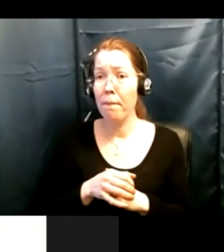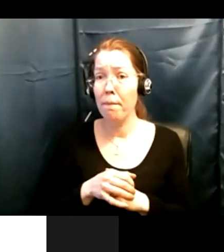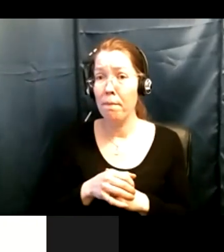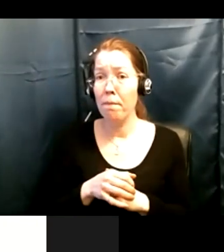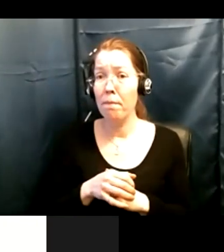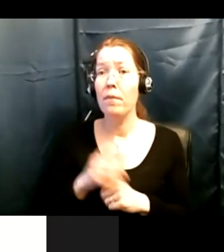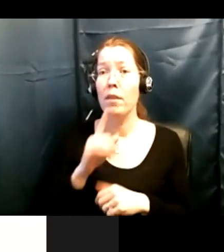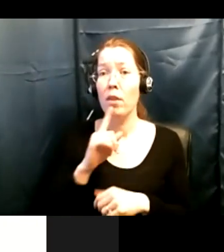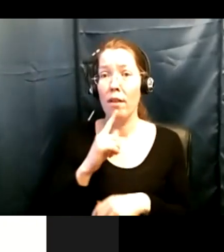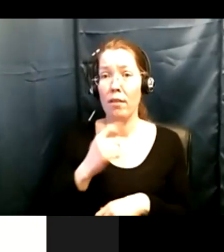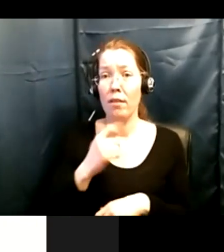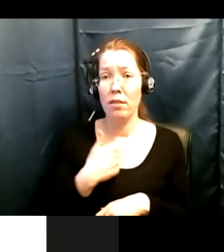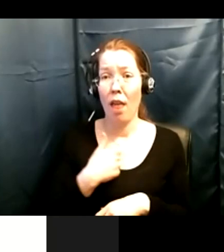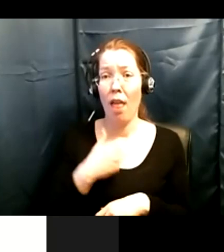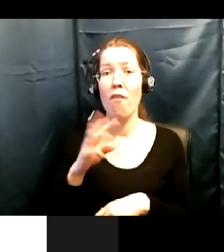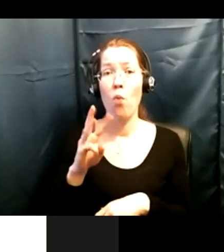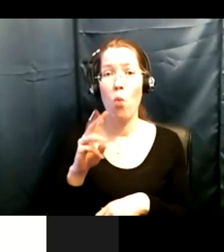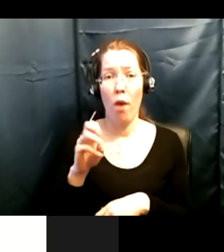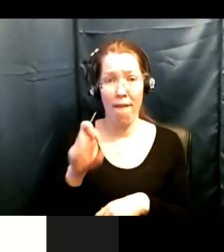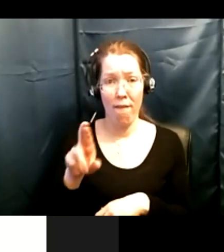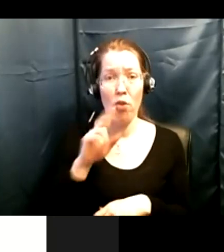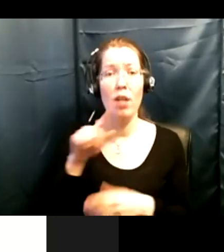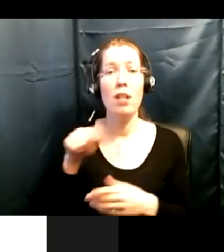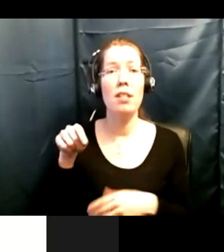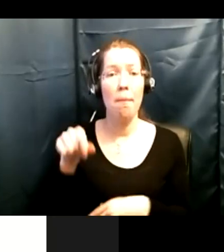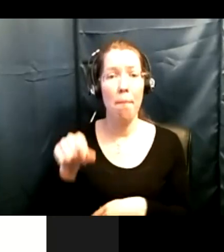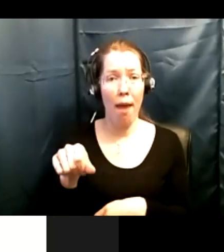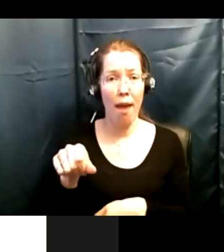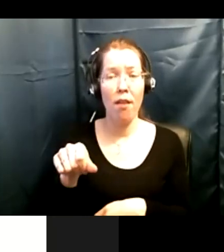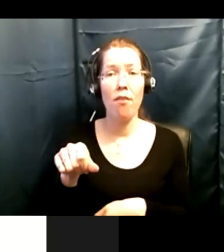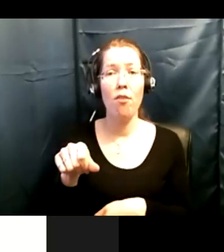self waiver, and it does pay for